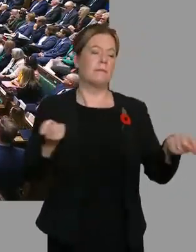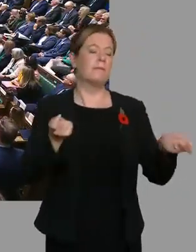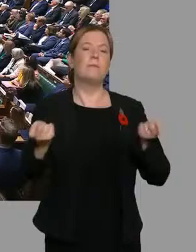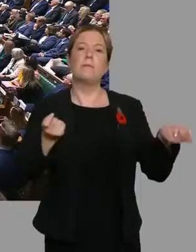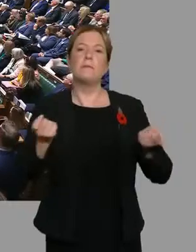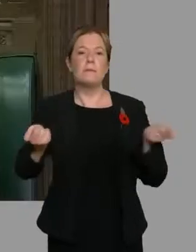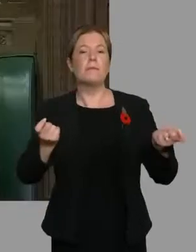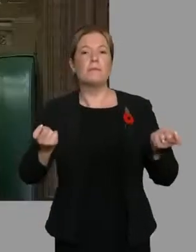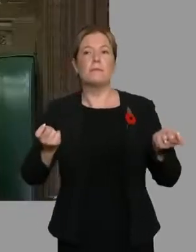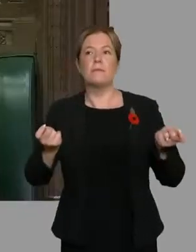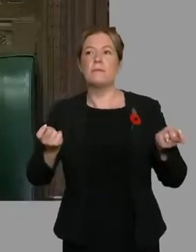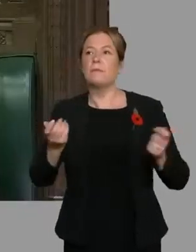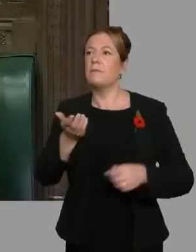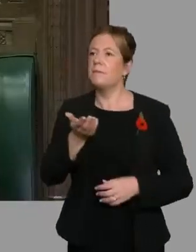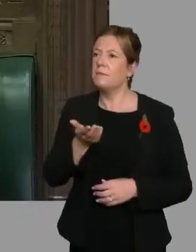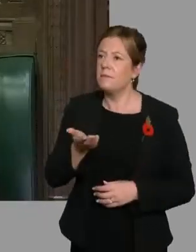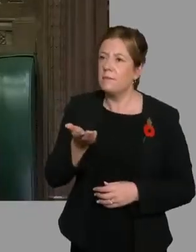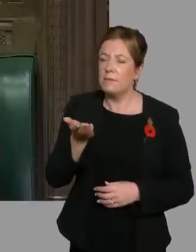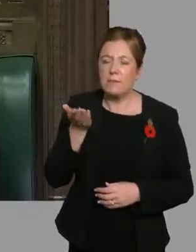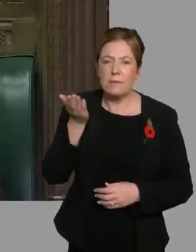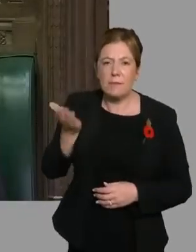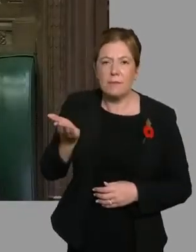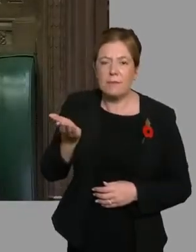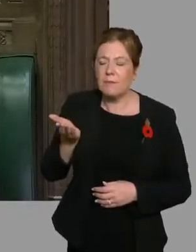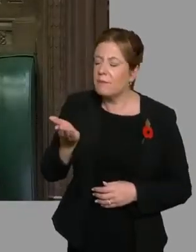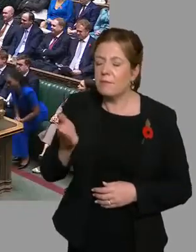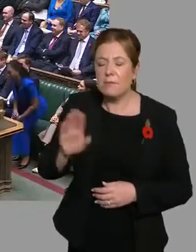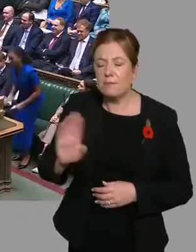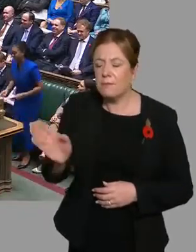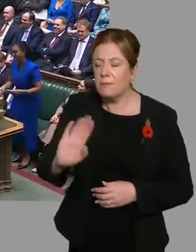anymore. Your voice curries, it's like mine, too loud.